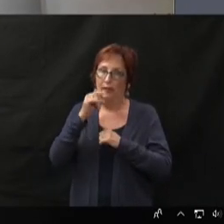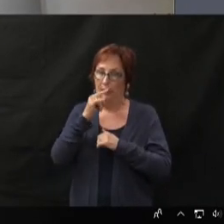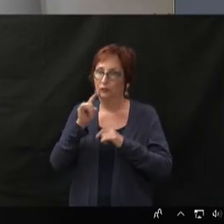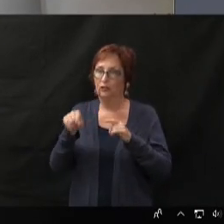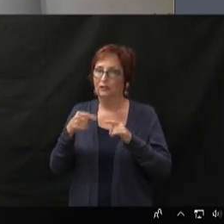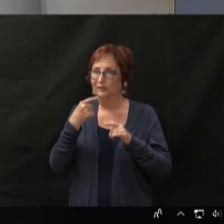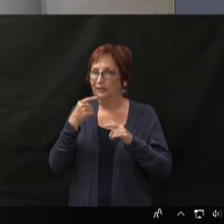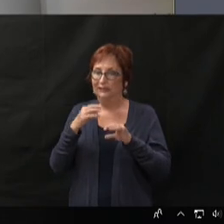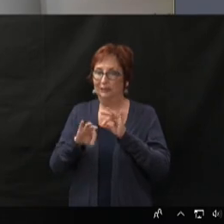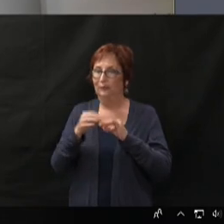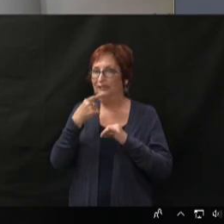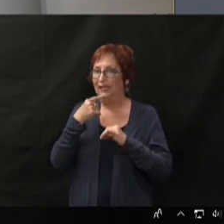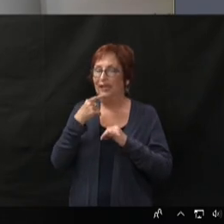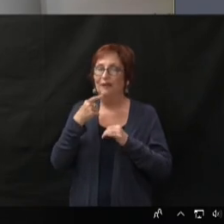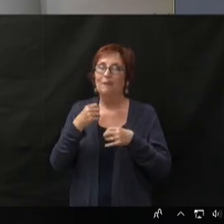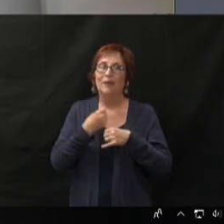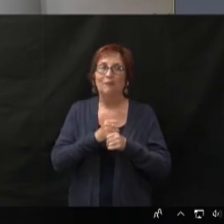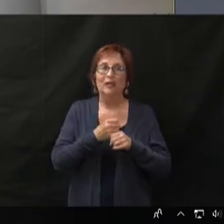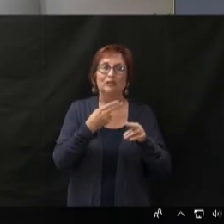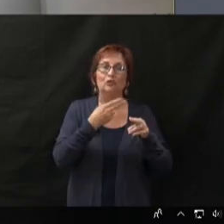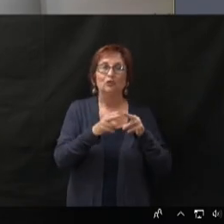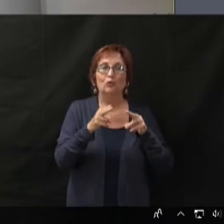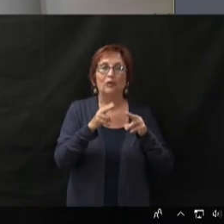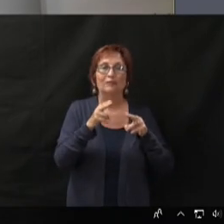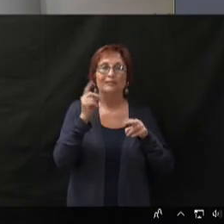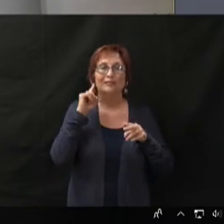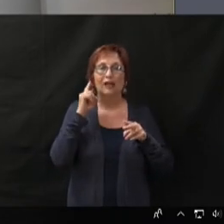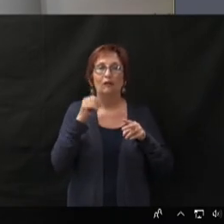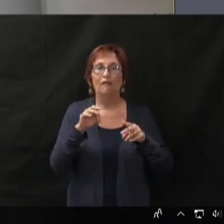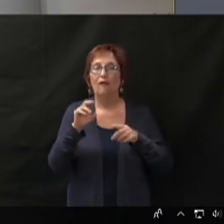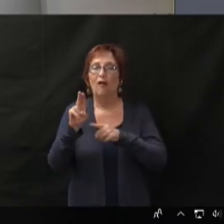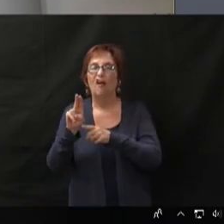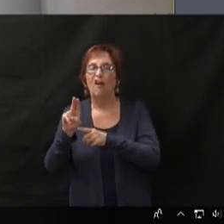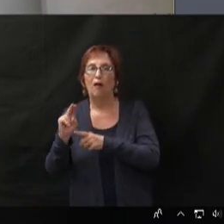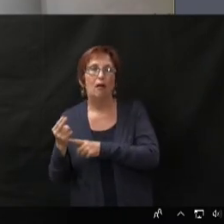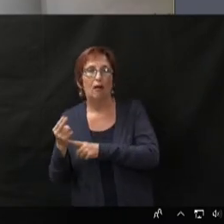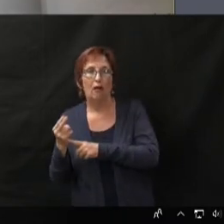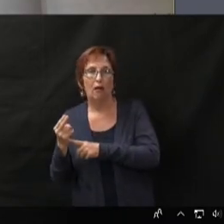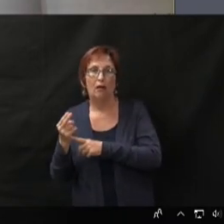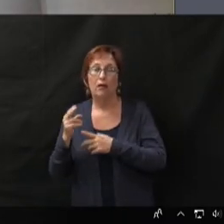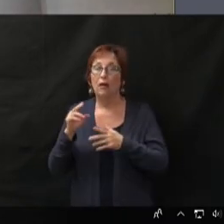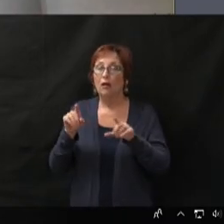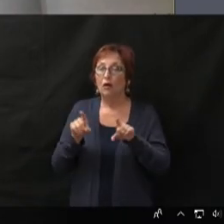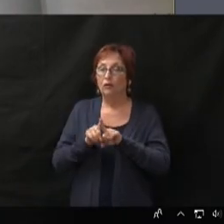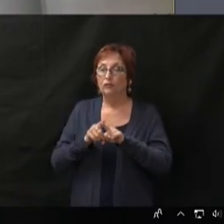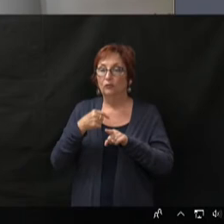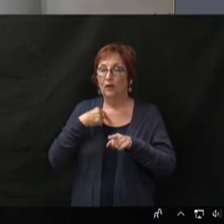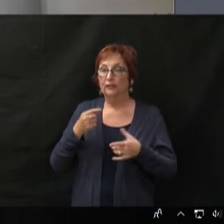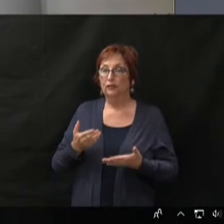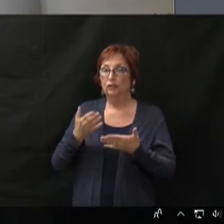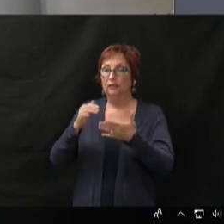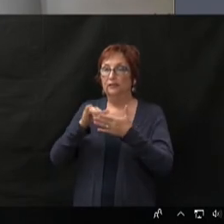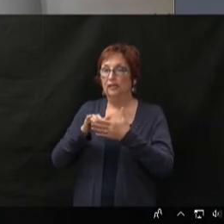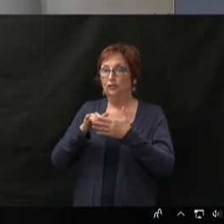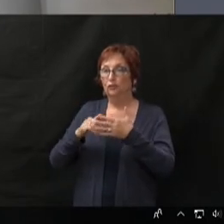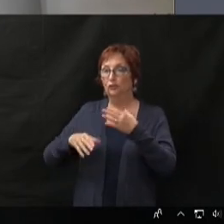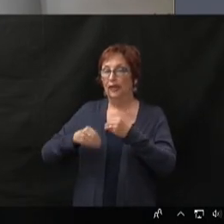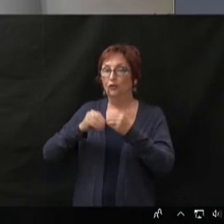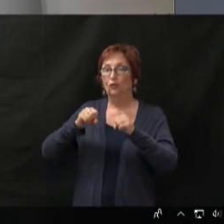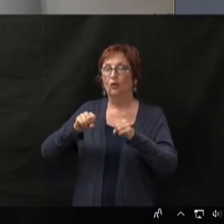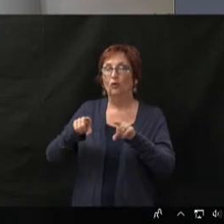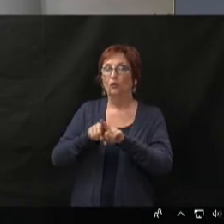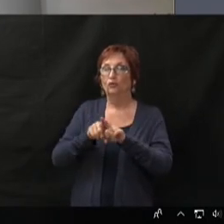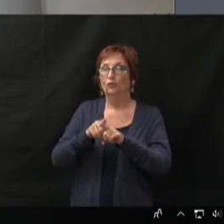makes the short sound of I would also suggest that you add, it can also say